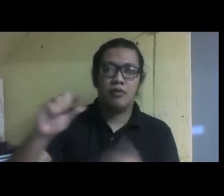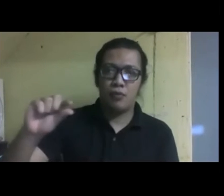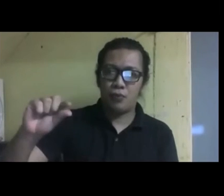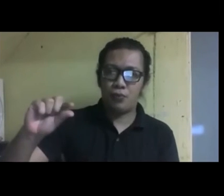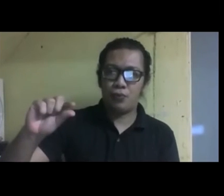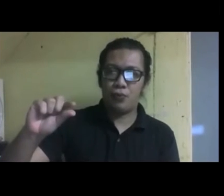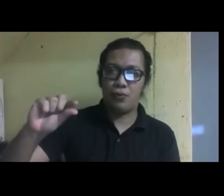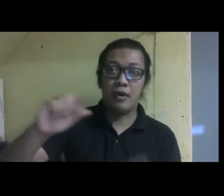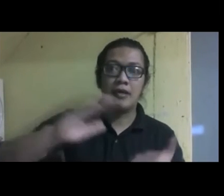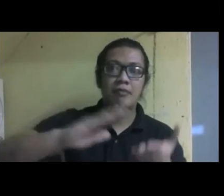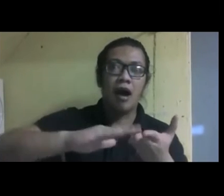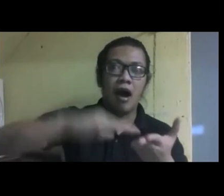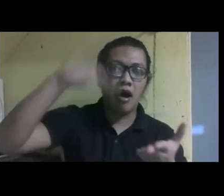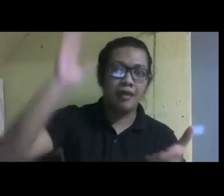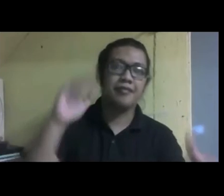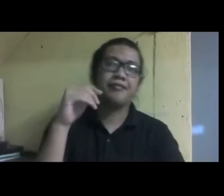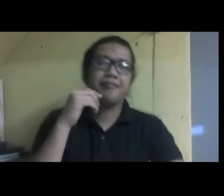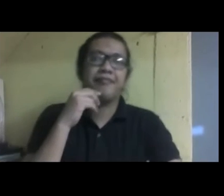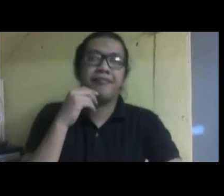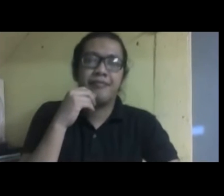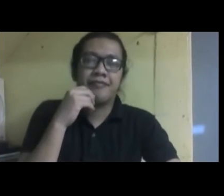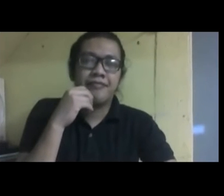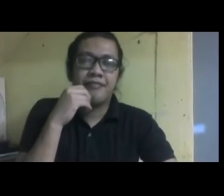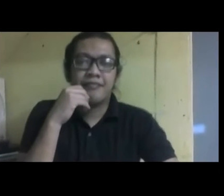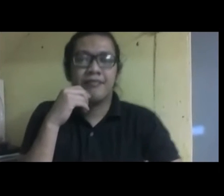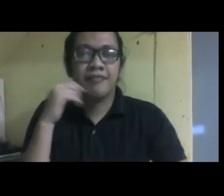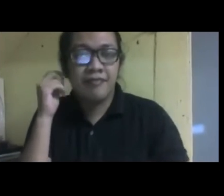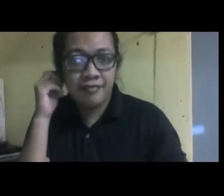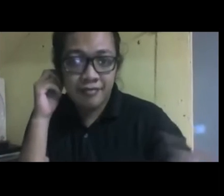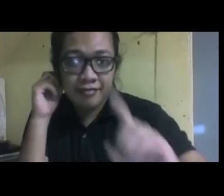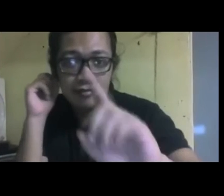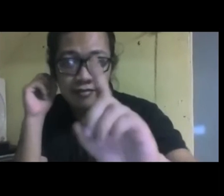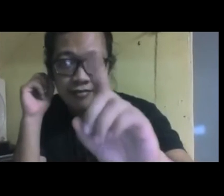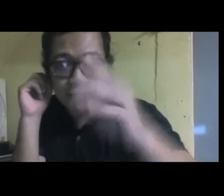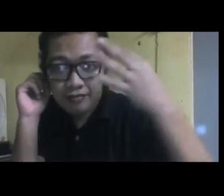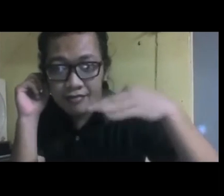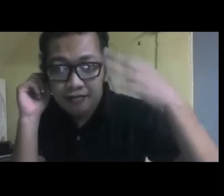This book is thin and expensive.